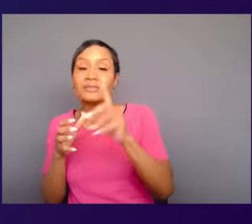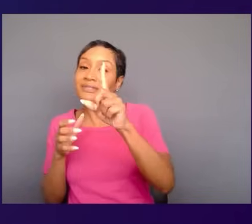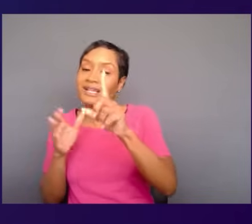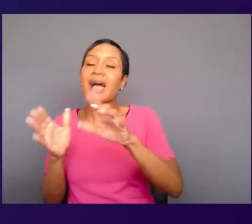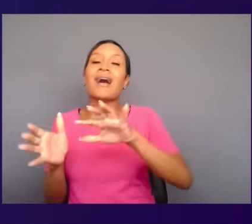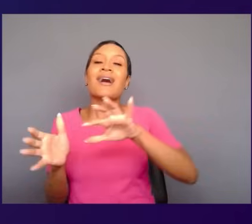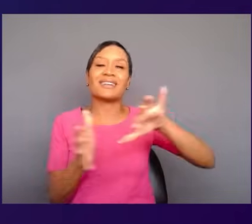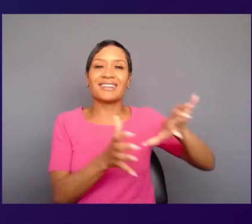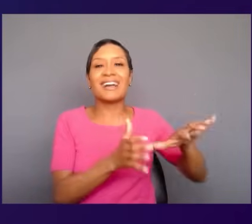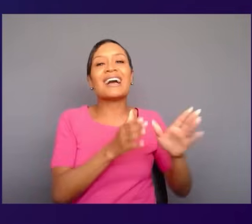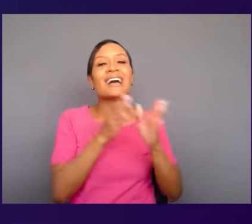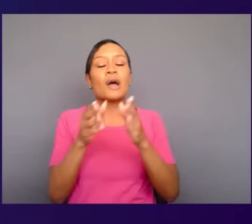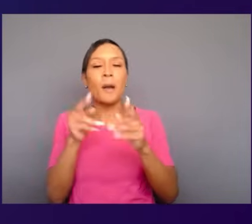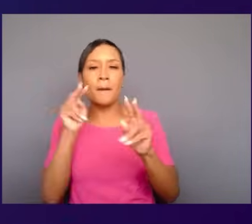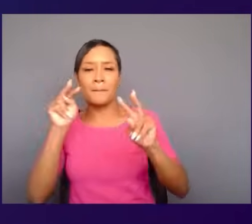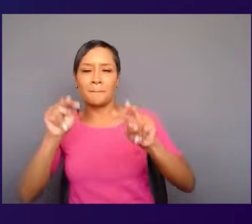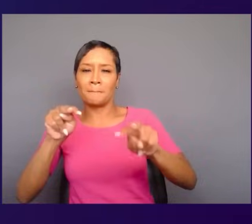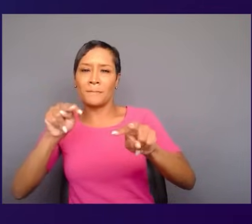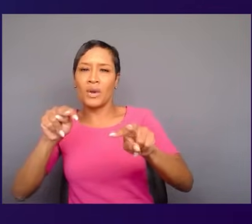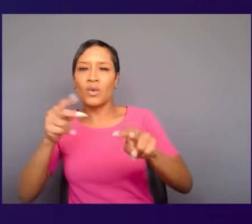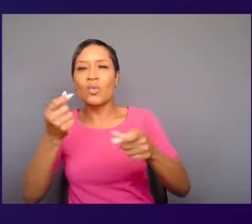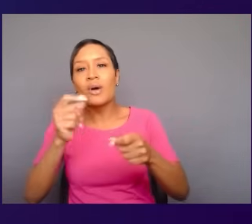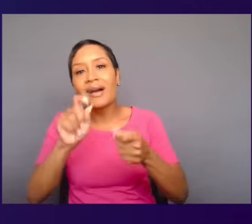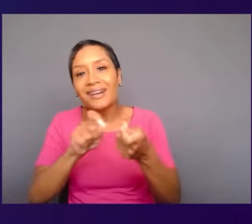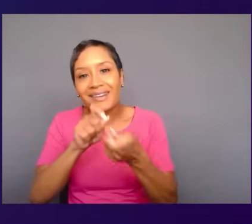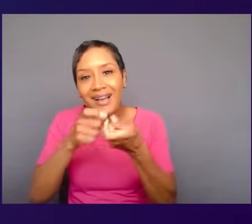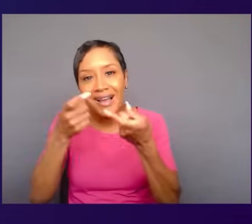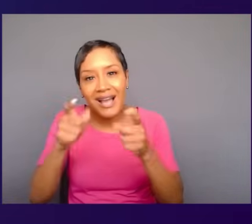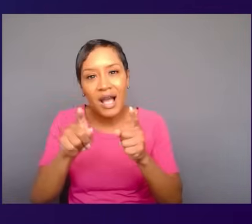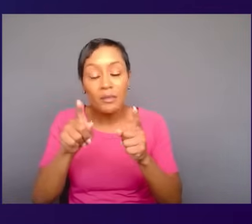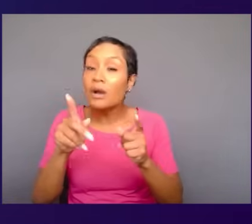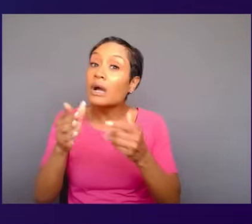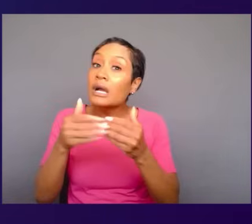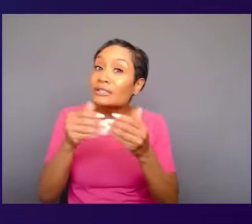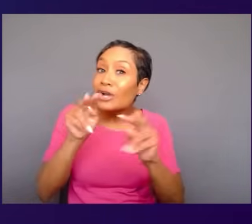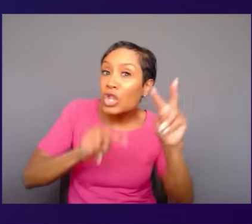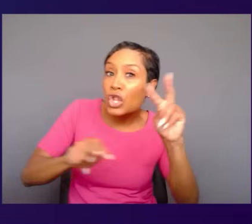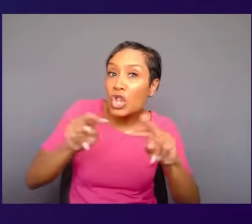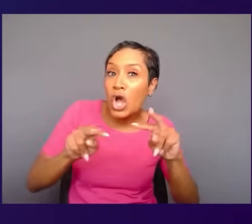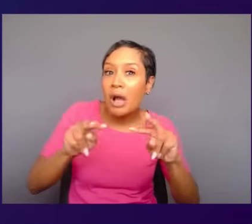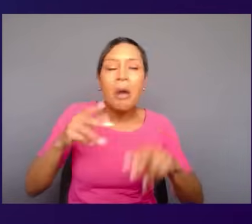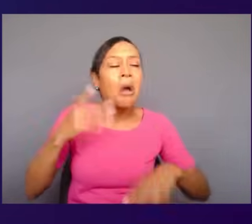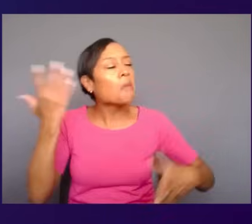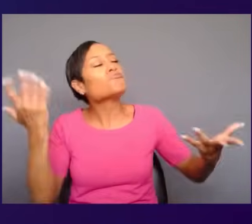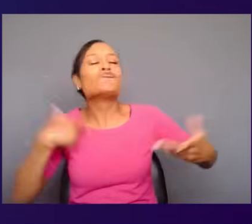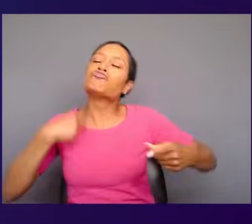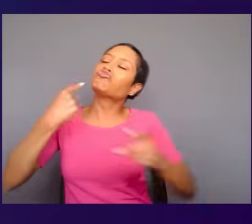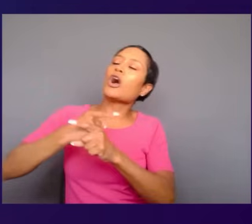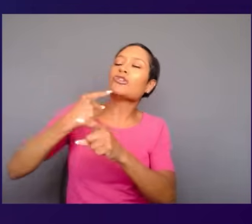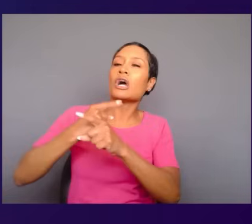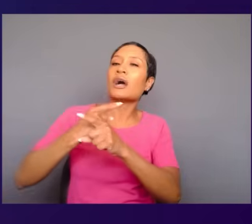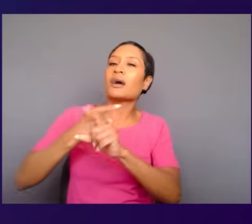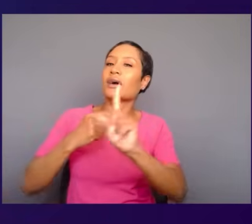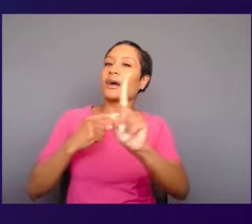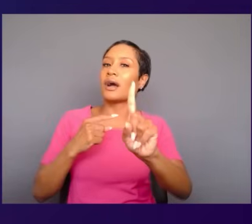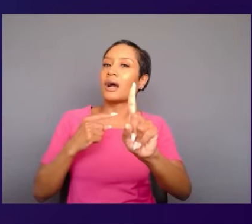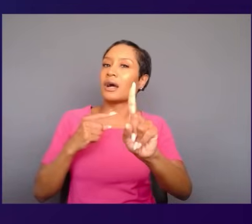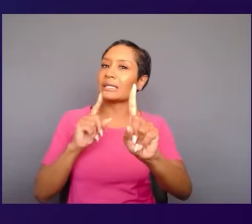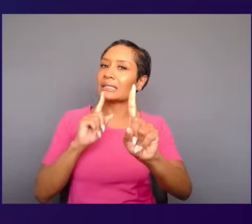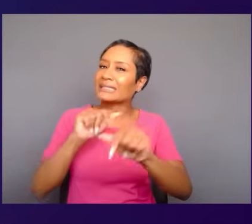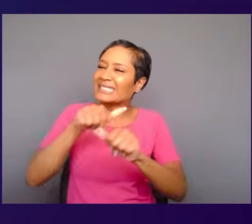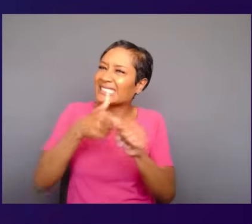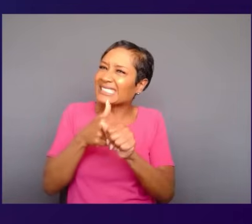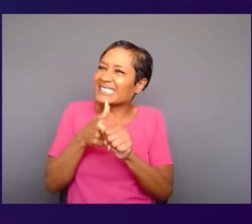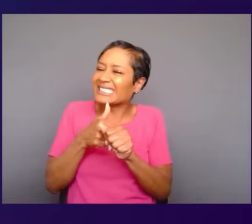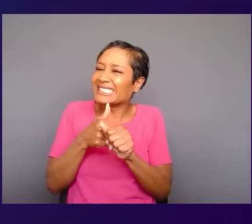need to monitor what actually happens. It's so easy to look at our configuration and assume we got it all right, but if you want to make sure that nothing has been accessed that